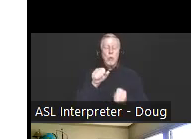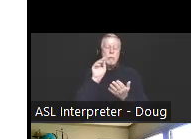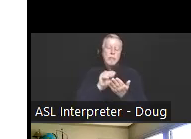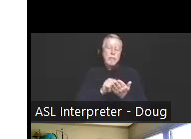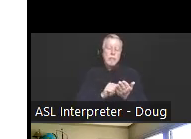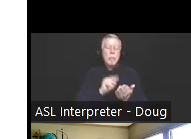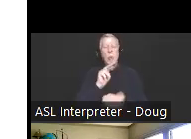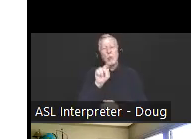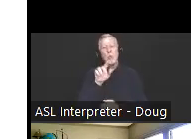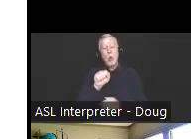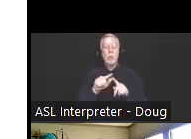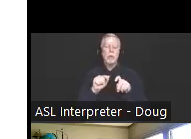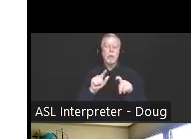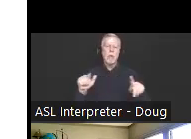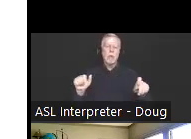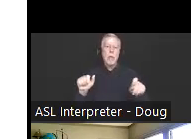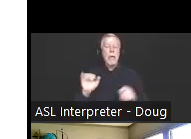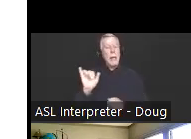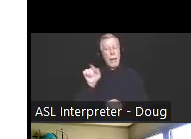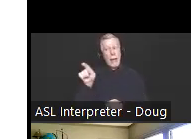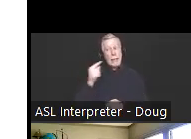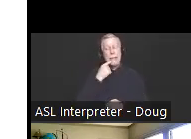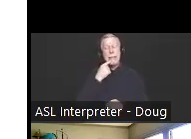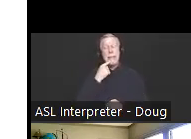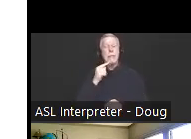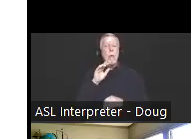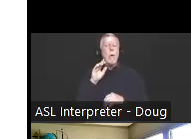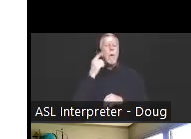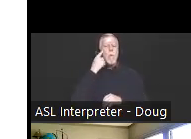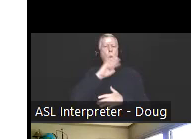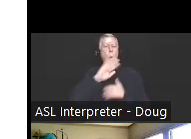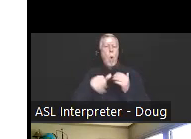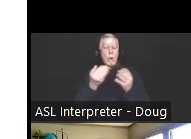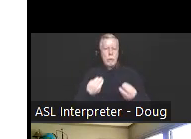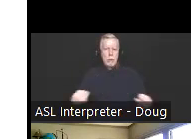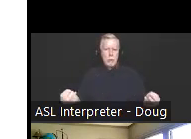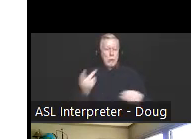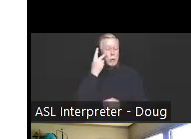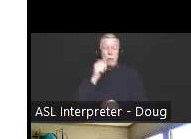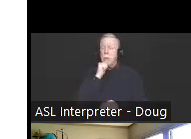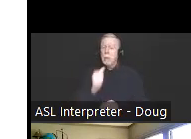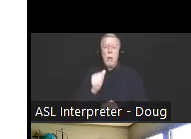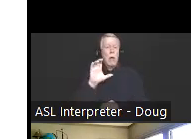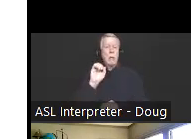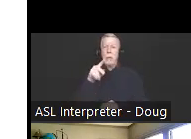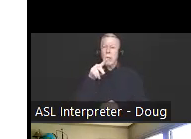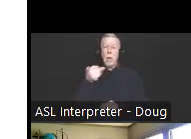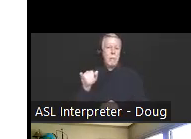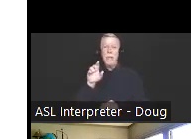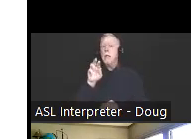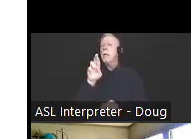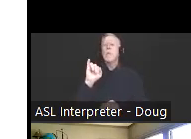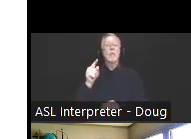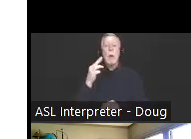says, and just a note on all of these materials, you'll see that they're not copyrighted. We use the